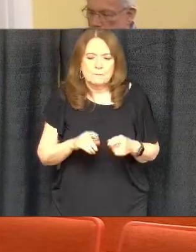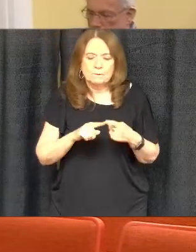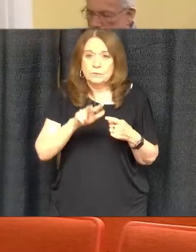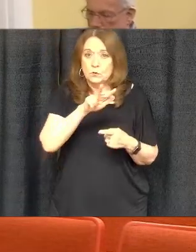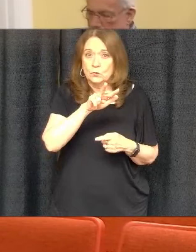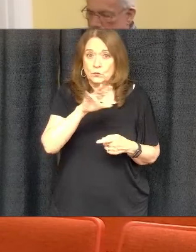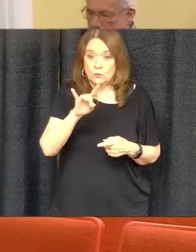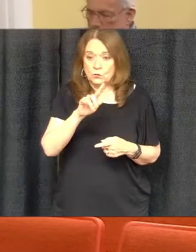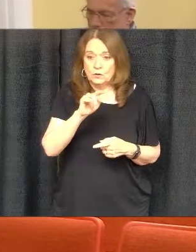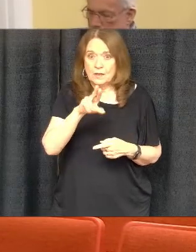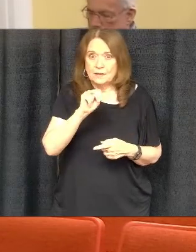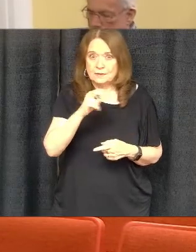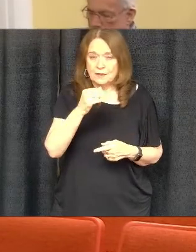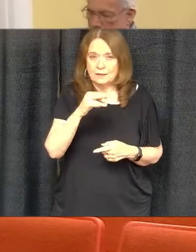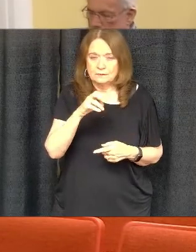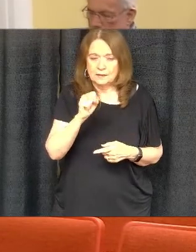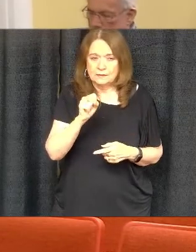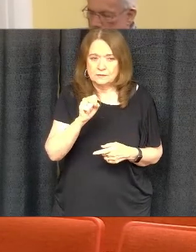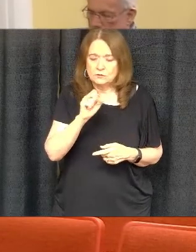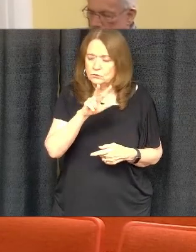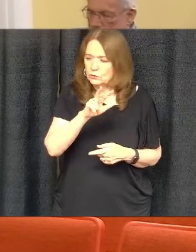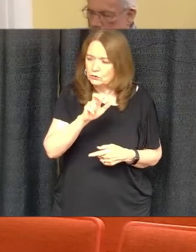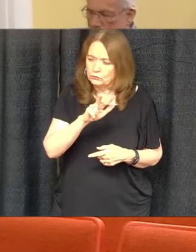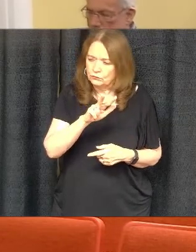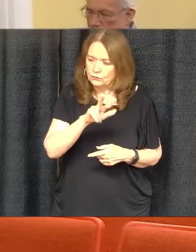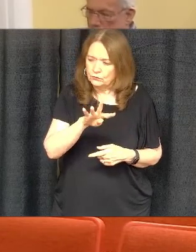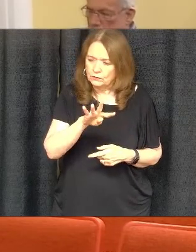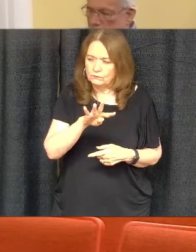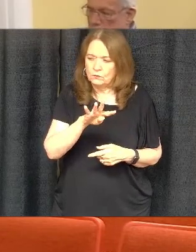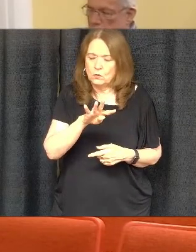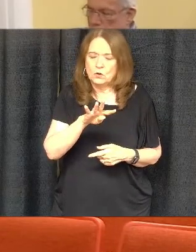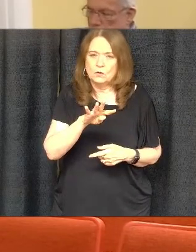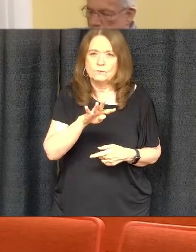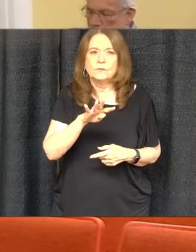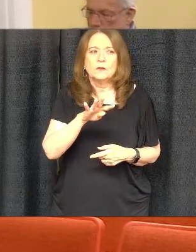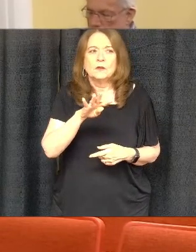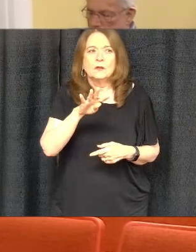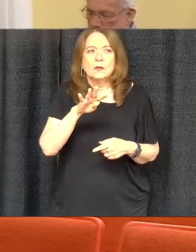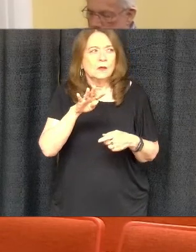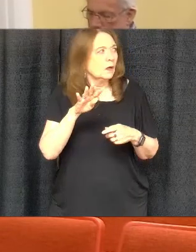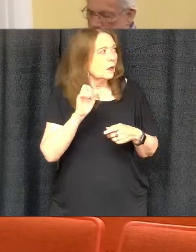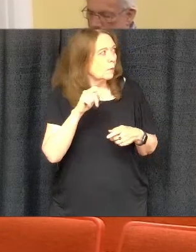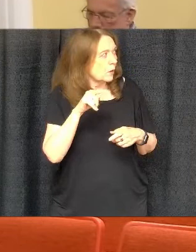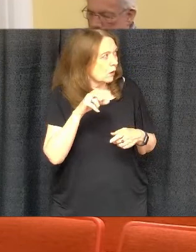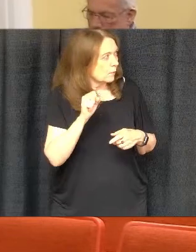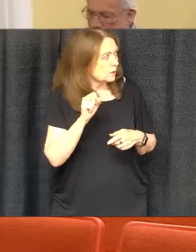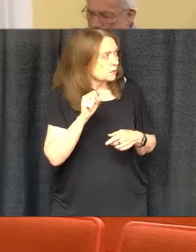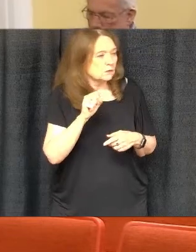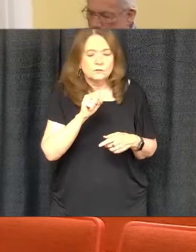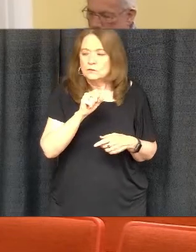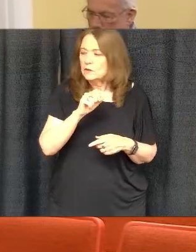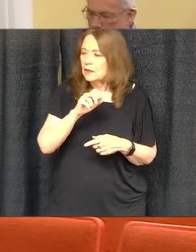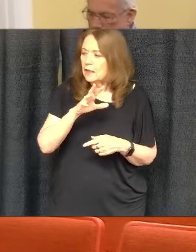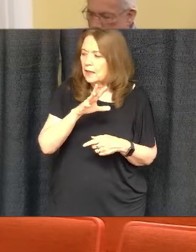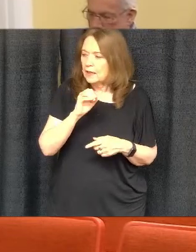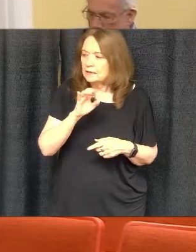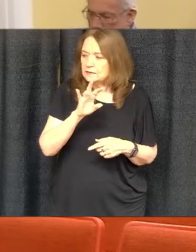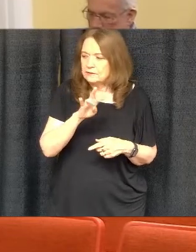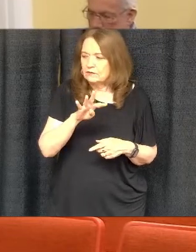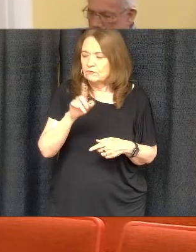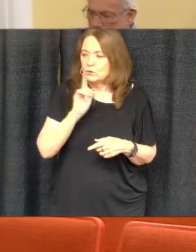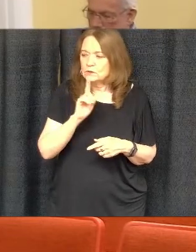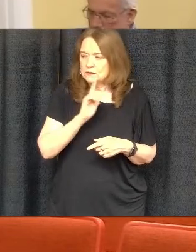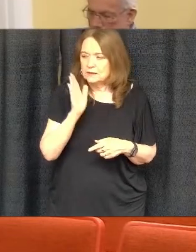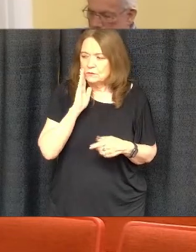38 townhouses and 334 apartment units. The breakdown there is 262 bedroom apartments and 74 single